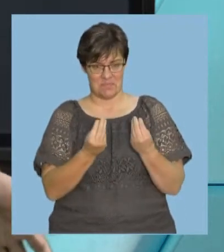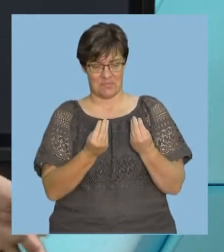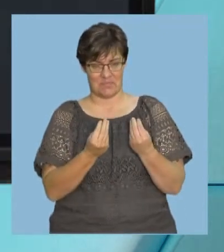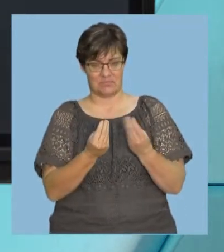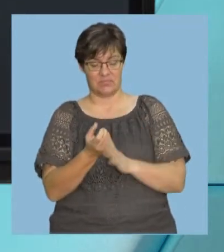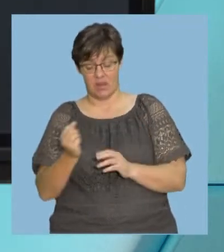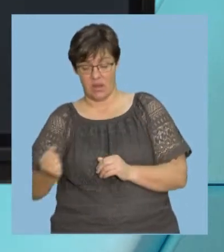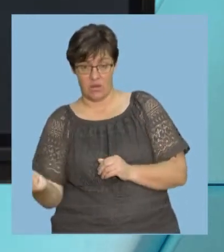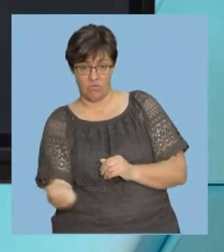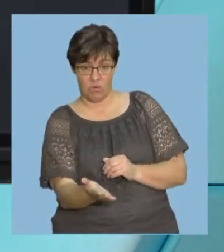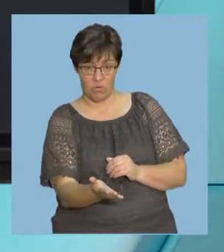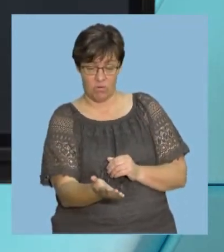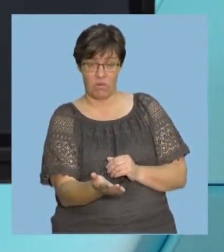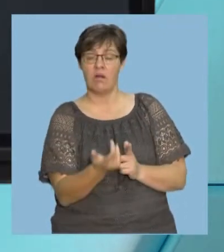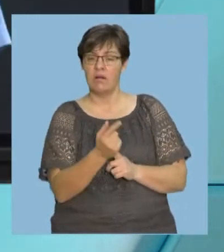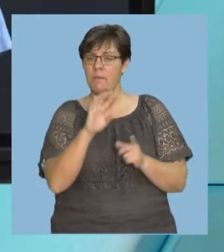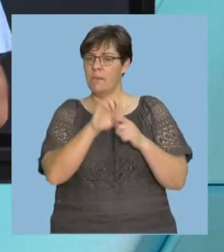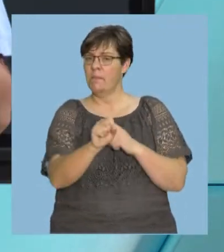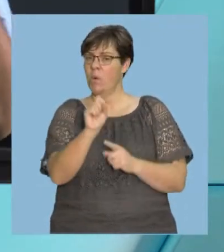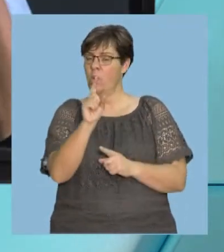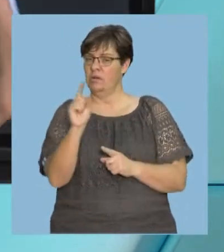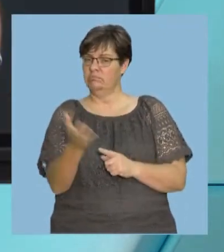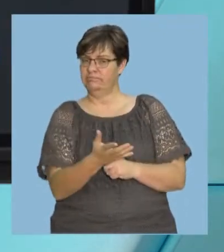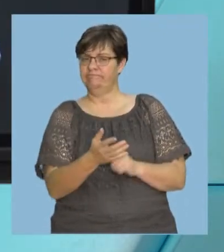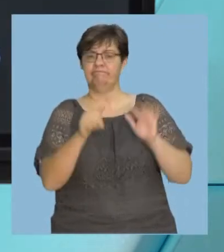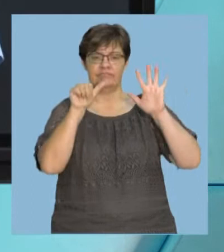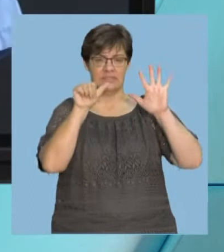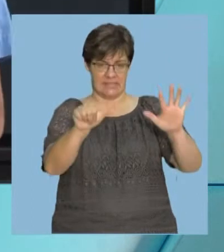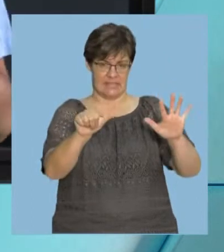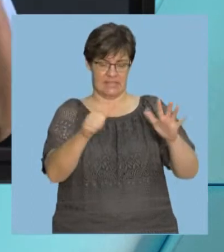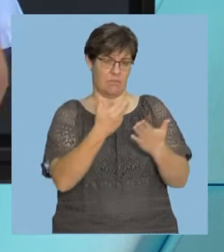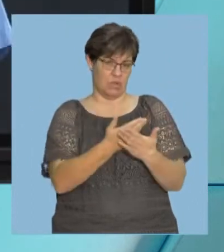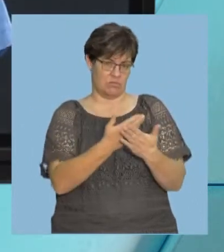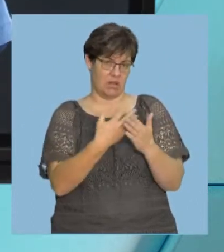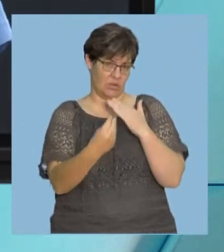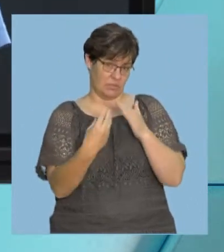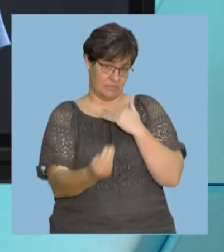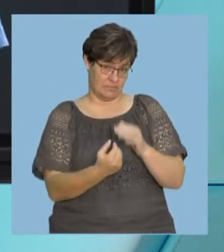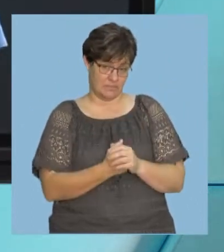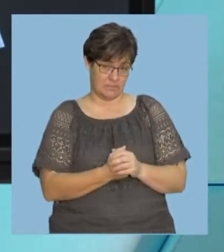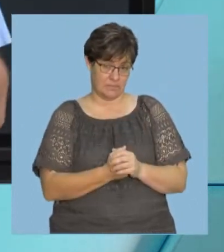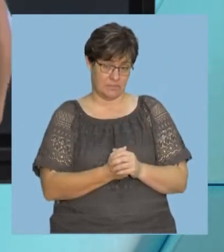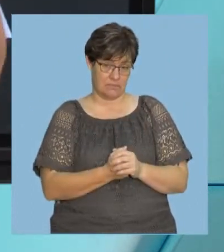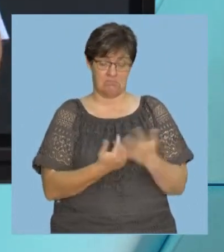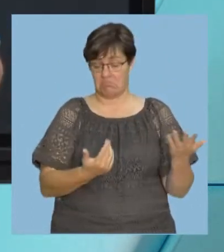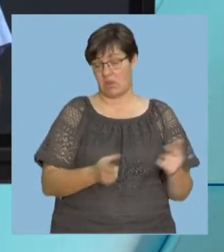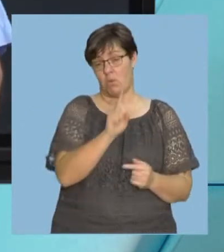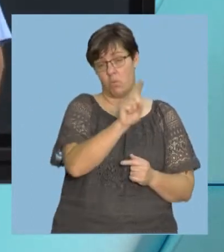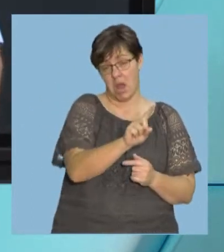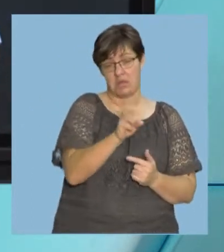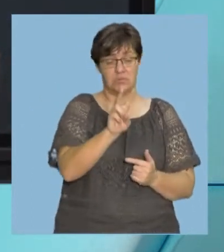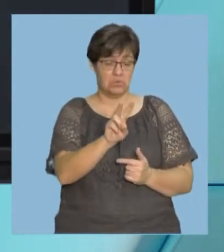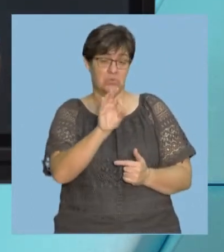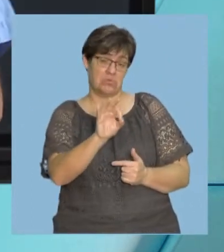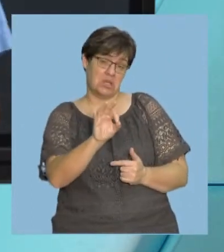we're rolling a dice, we recognize for one dice, there are only 6 possible outcomes. Either it can be 1,